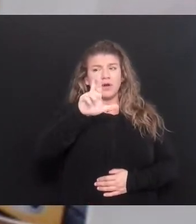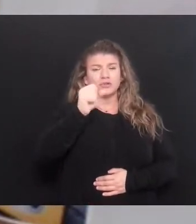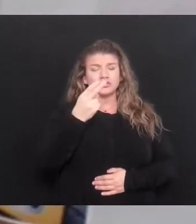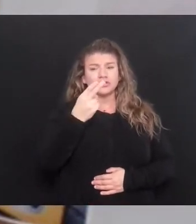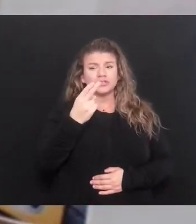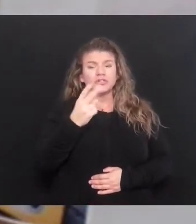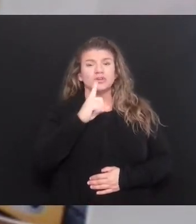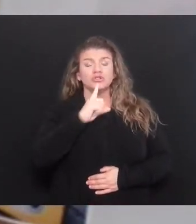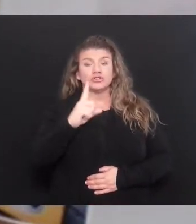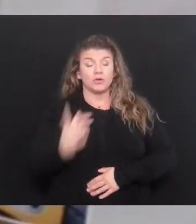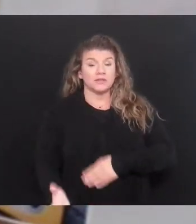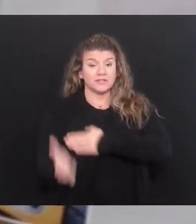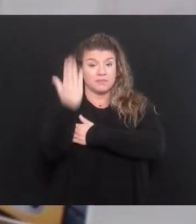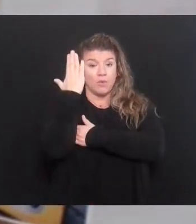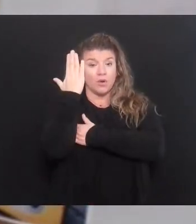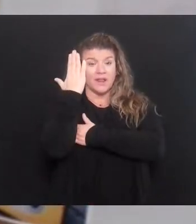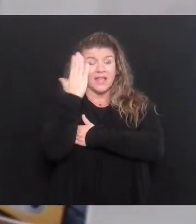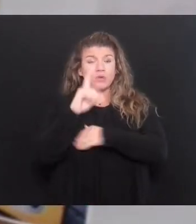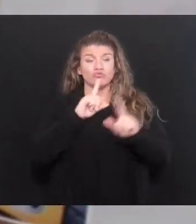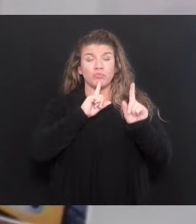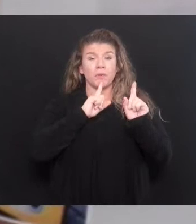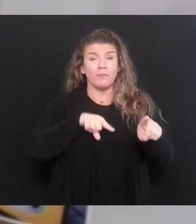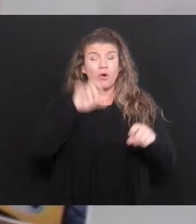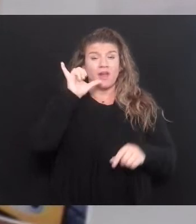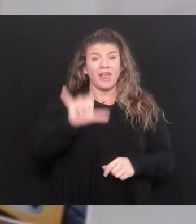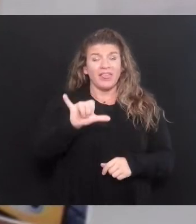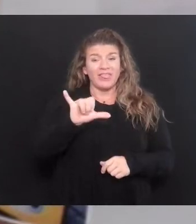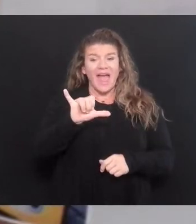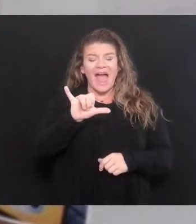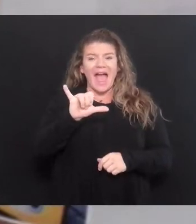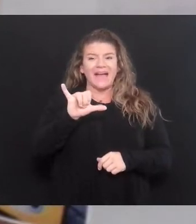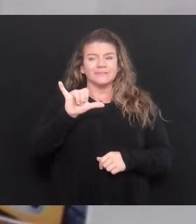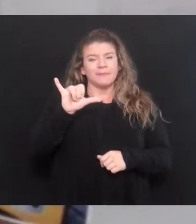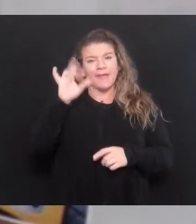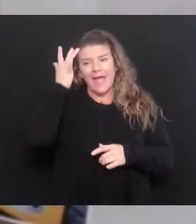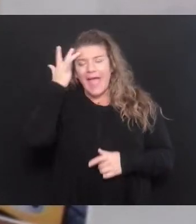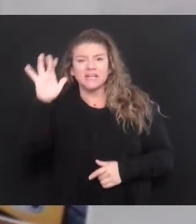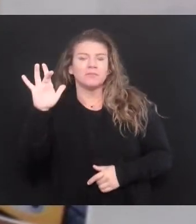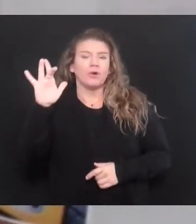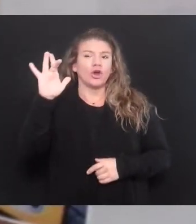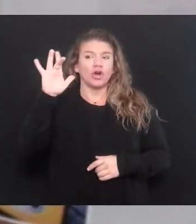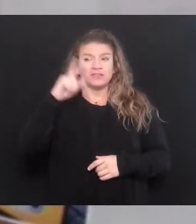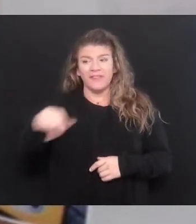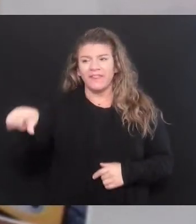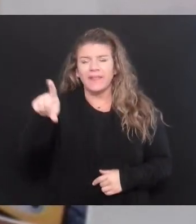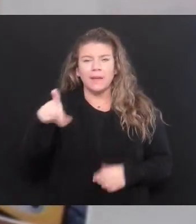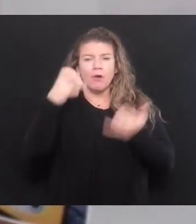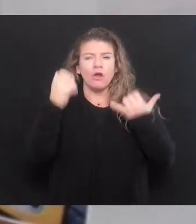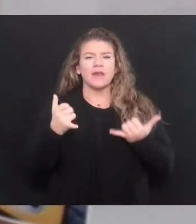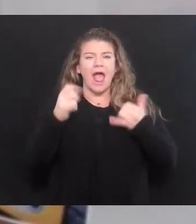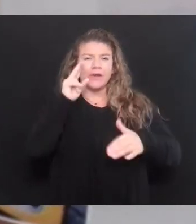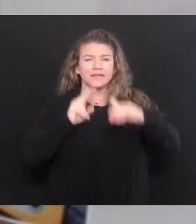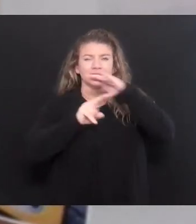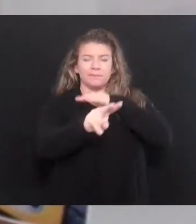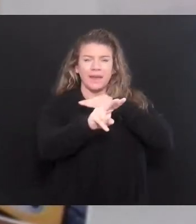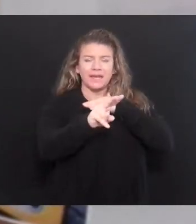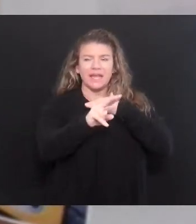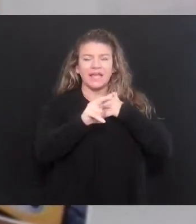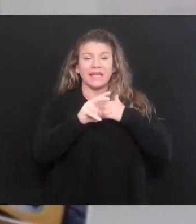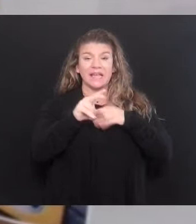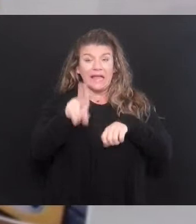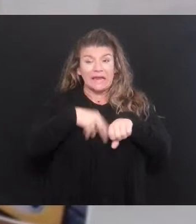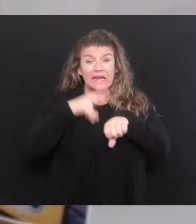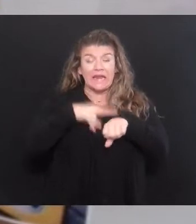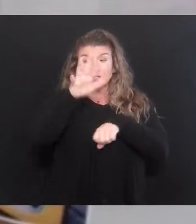So, you know, this morning it was reported that the modelers, the experts, are now anticipating that nationwide